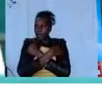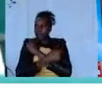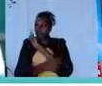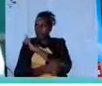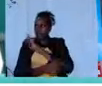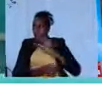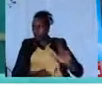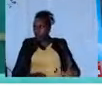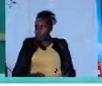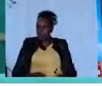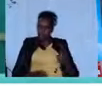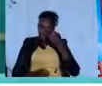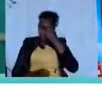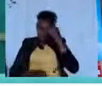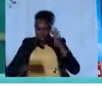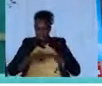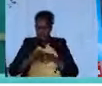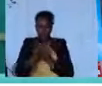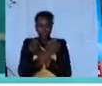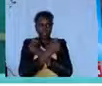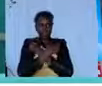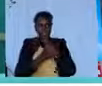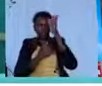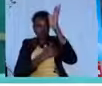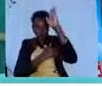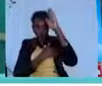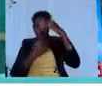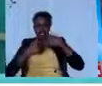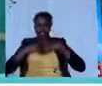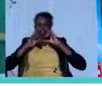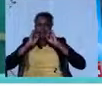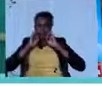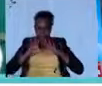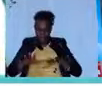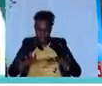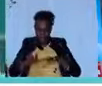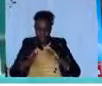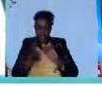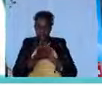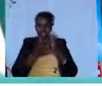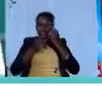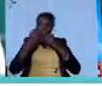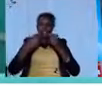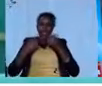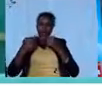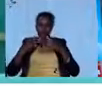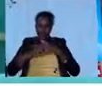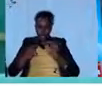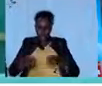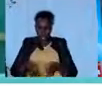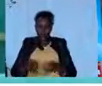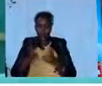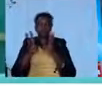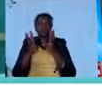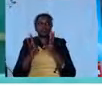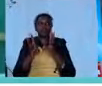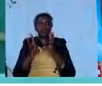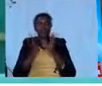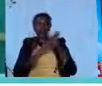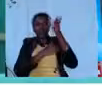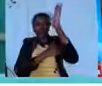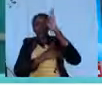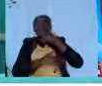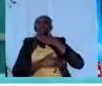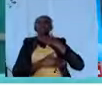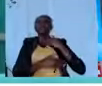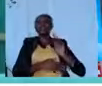Lord. Because when we love the Lord, there is a blessing that will come on our way. God wants us